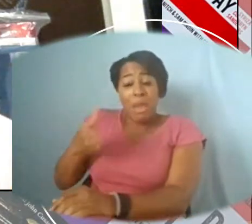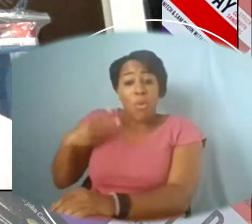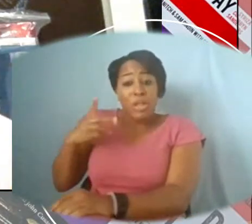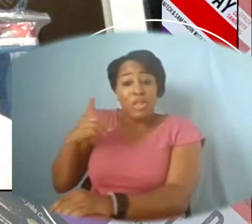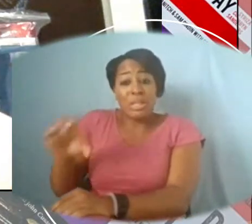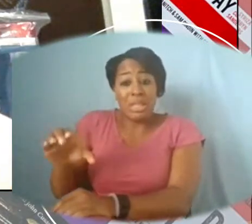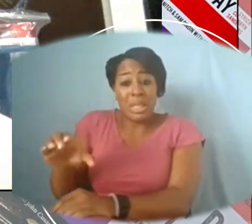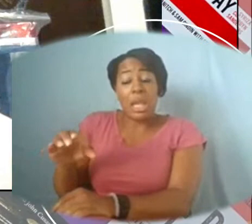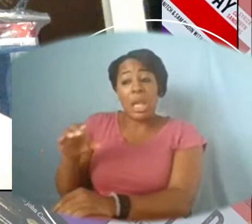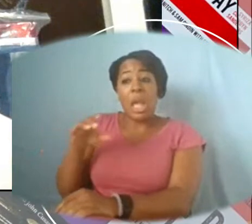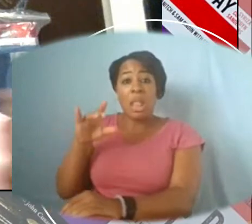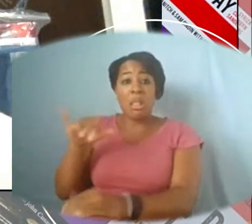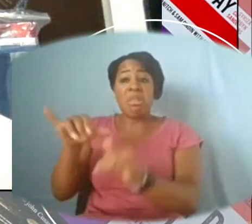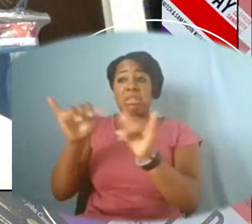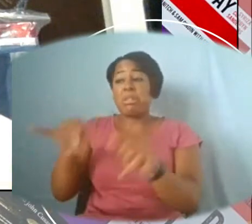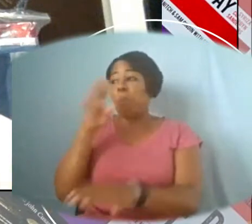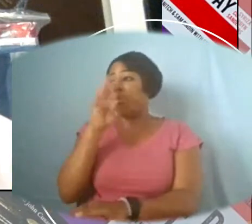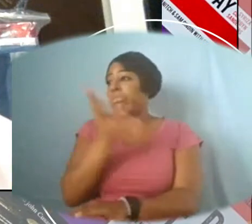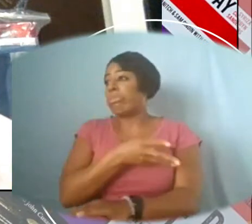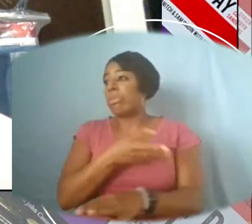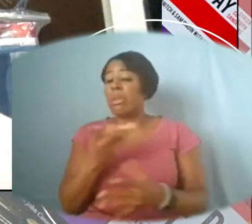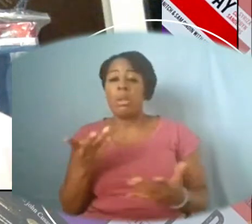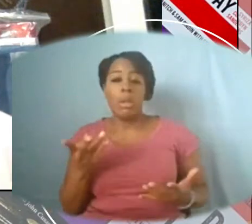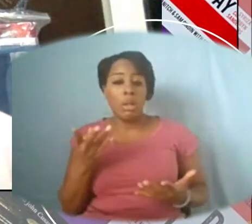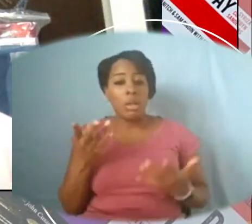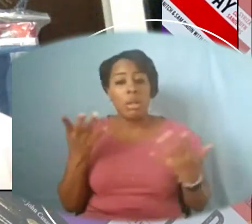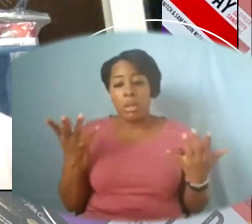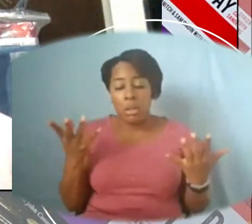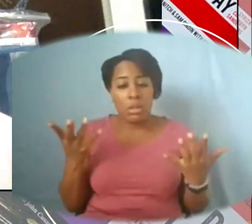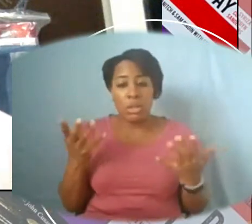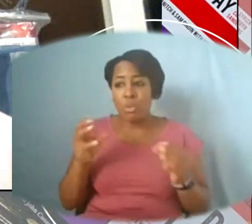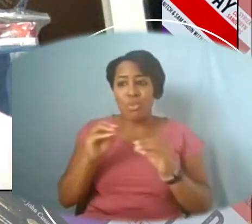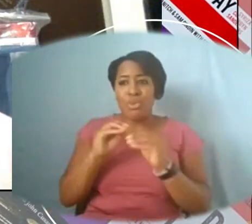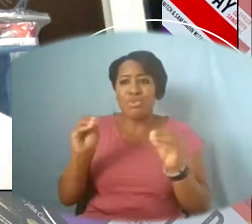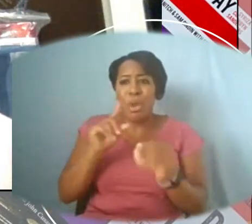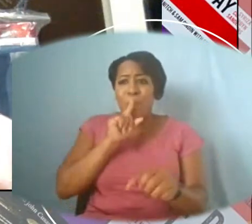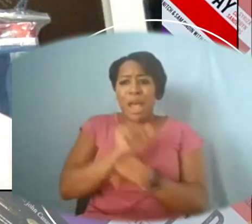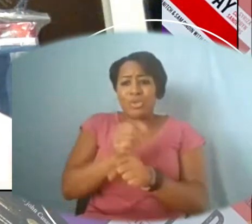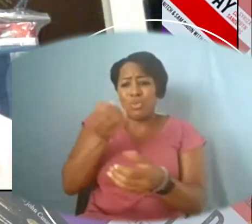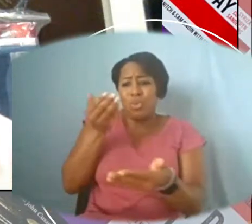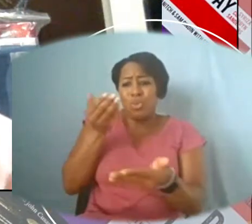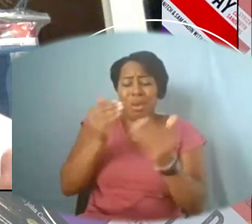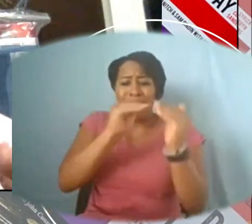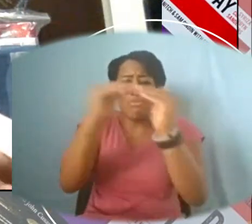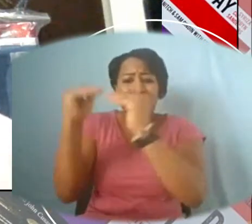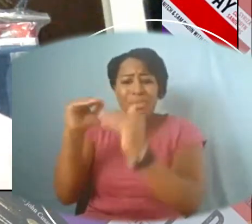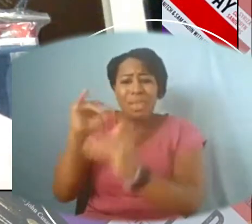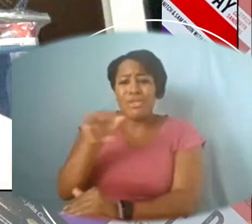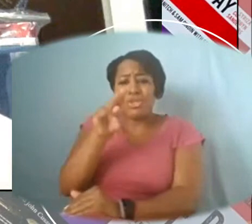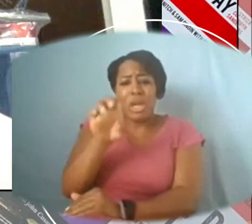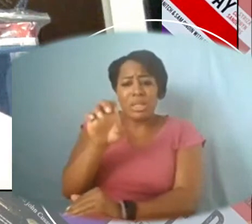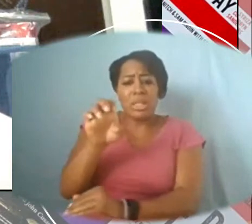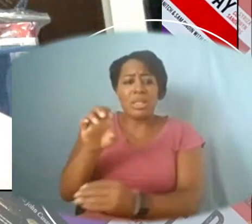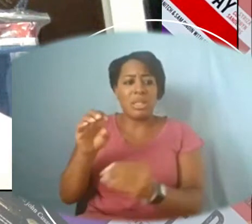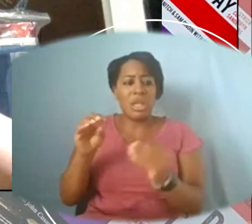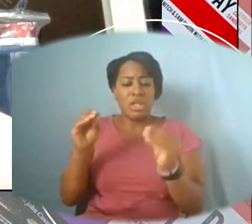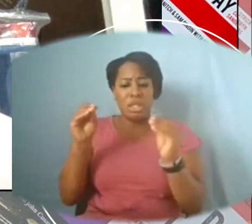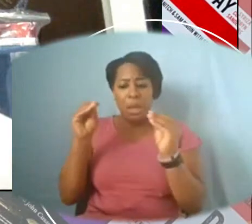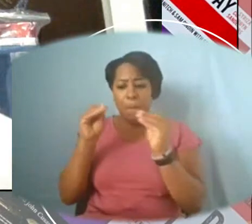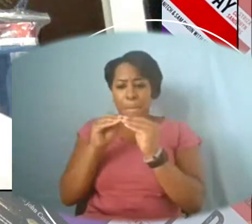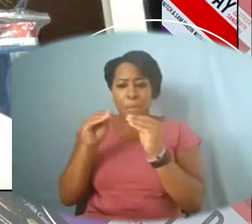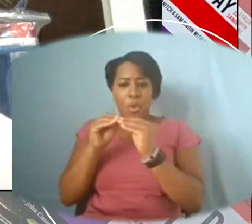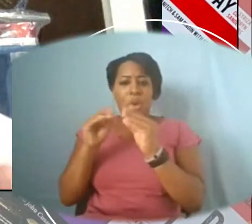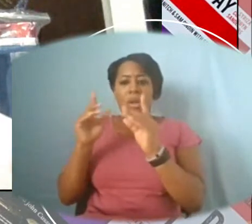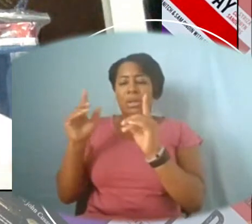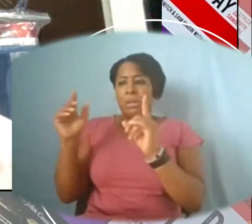system that we're in. And there's no actual justice for the system, and only further brutalizes our